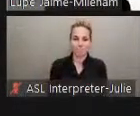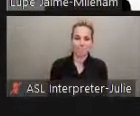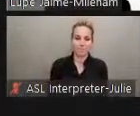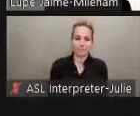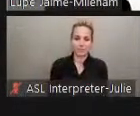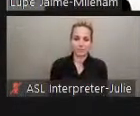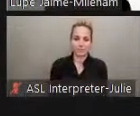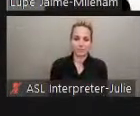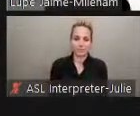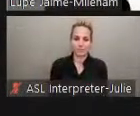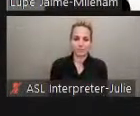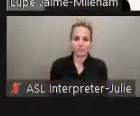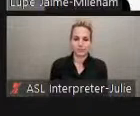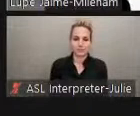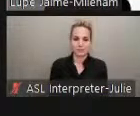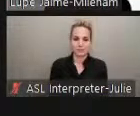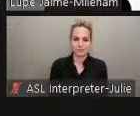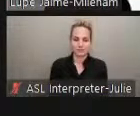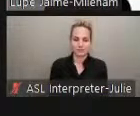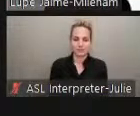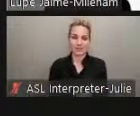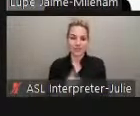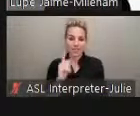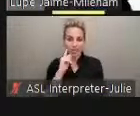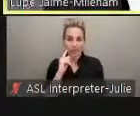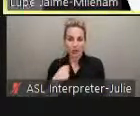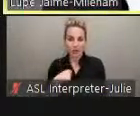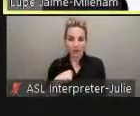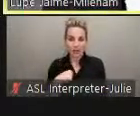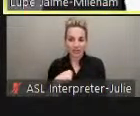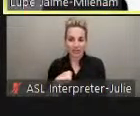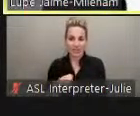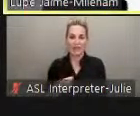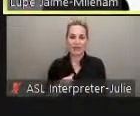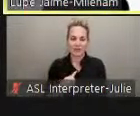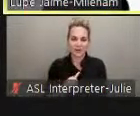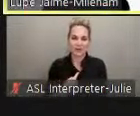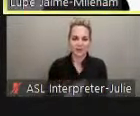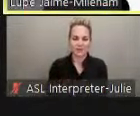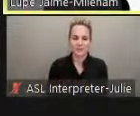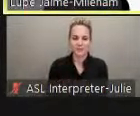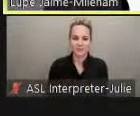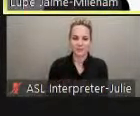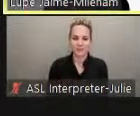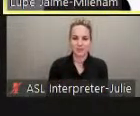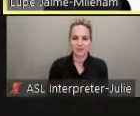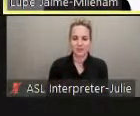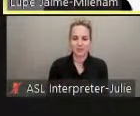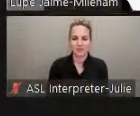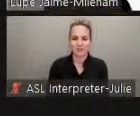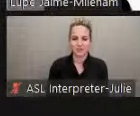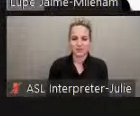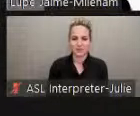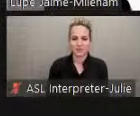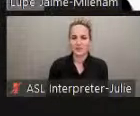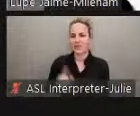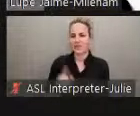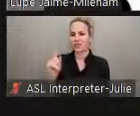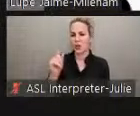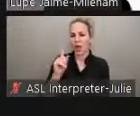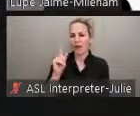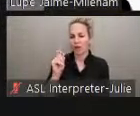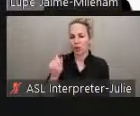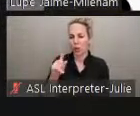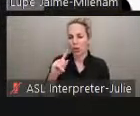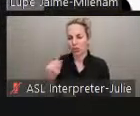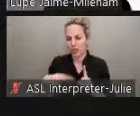Go ahead. Can you hear me? Yes? Yeah. Okay, great. I have a question